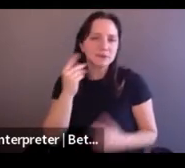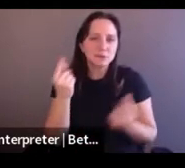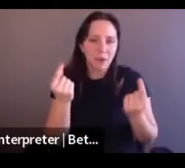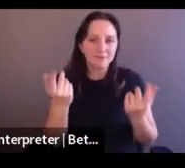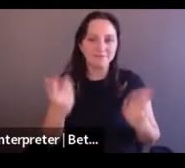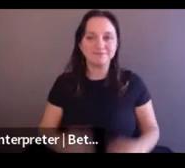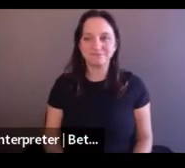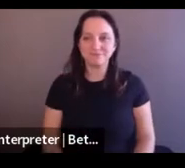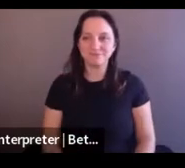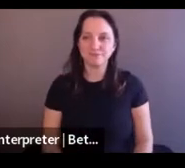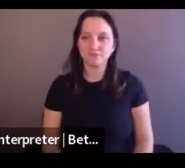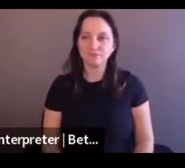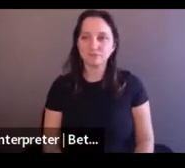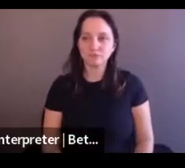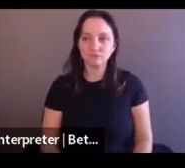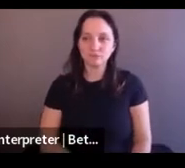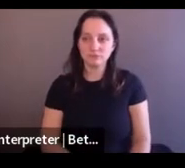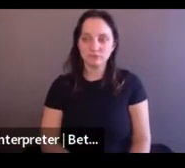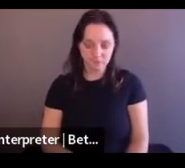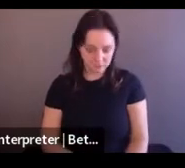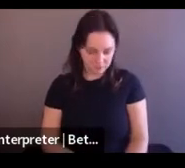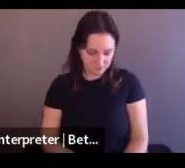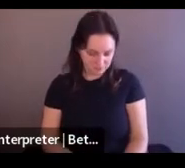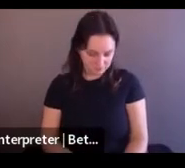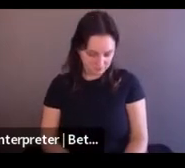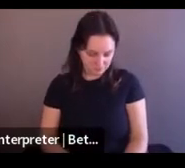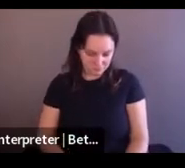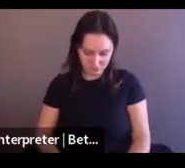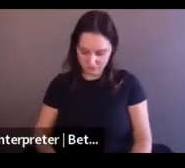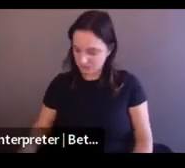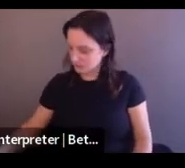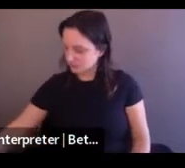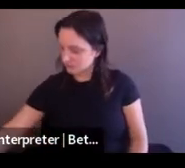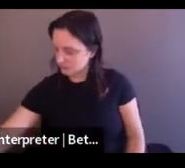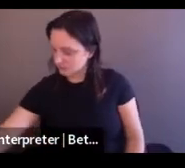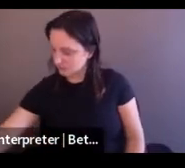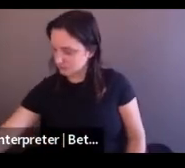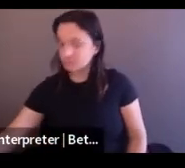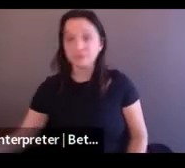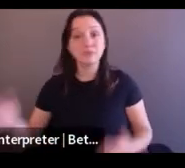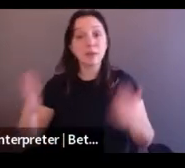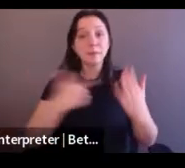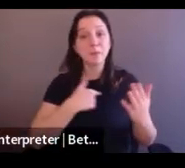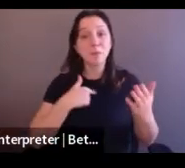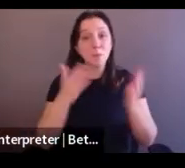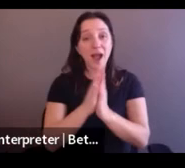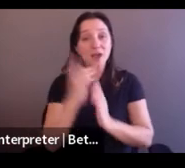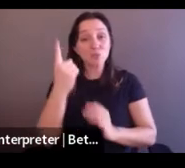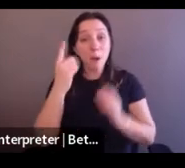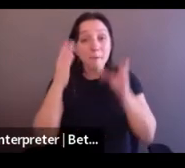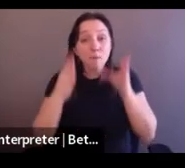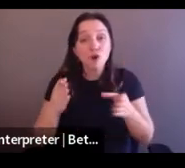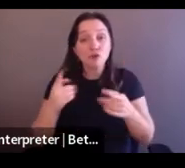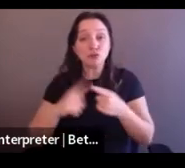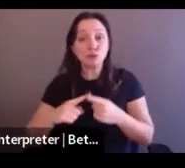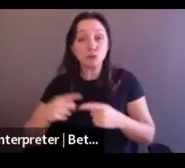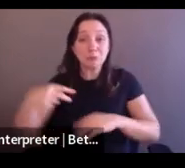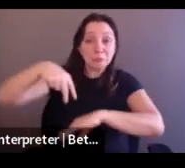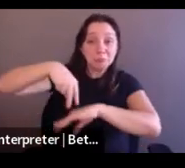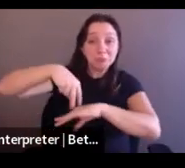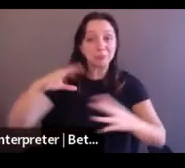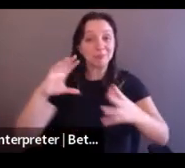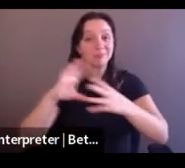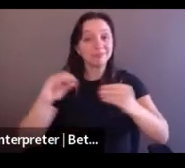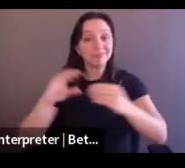Is there one person that we could hear from just to hear, you know, any sort of learnings